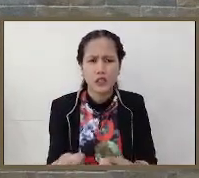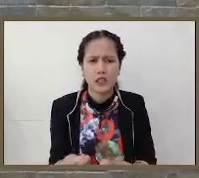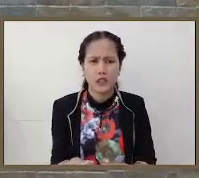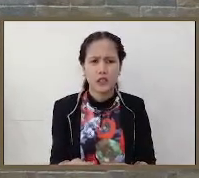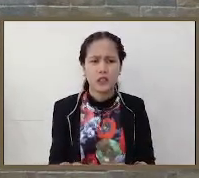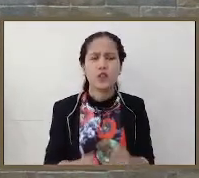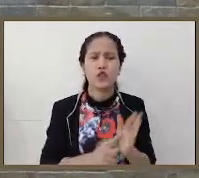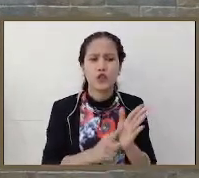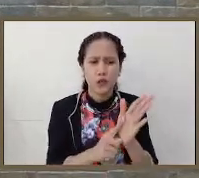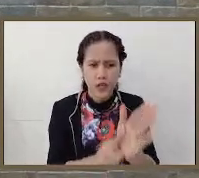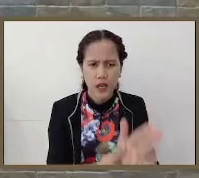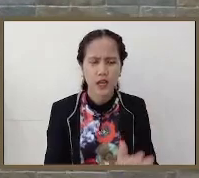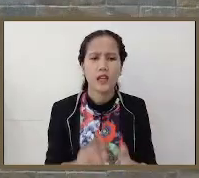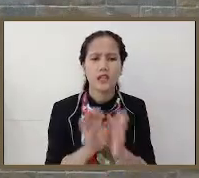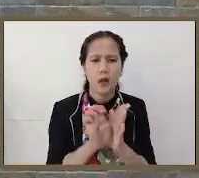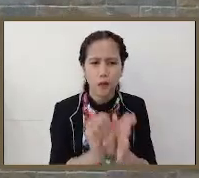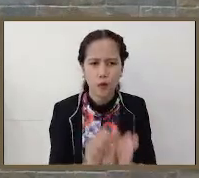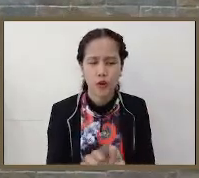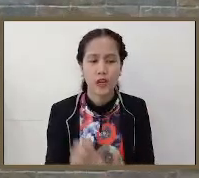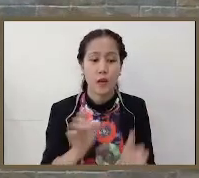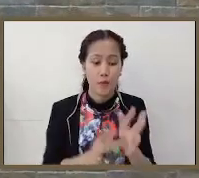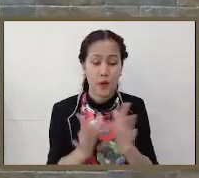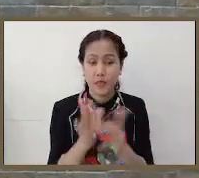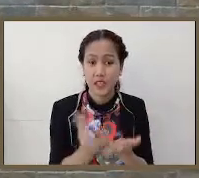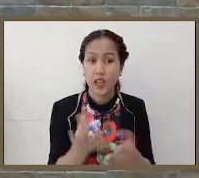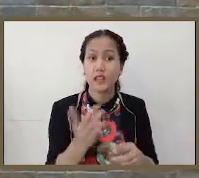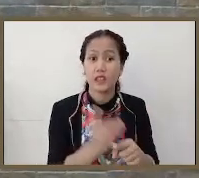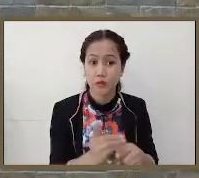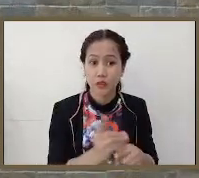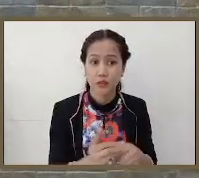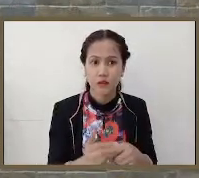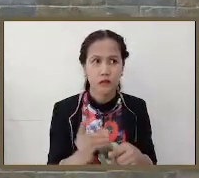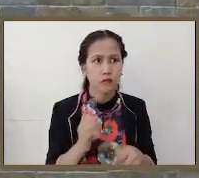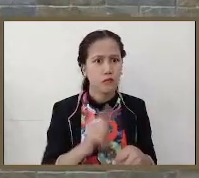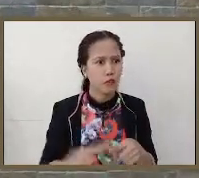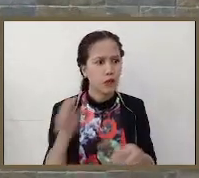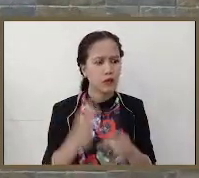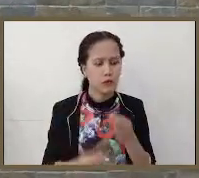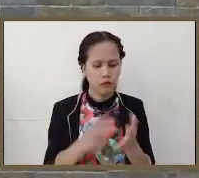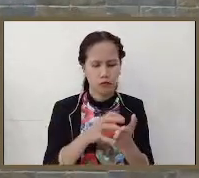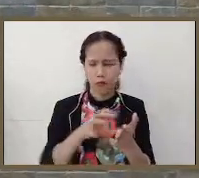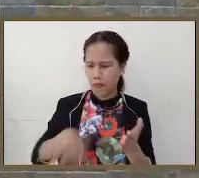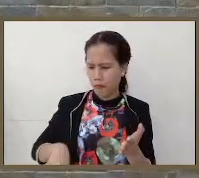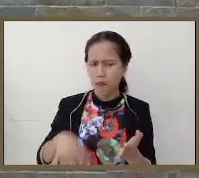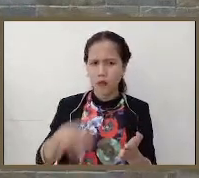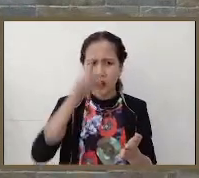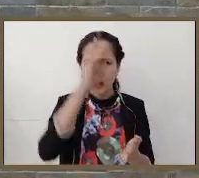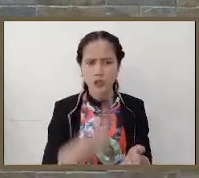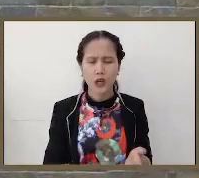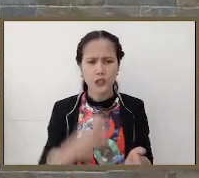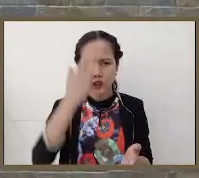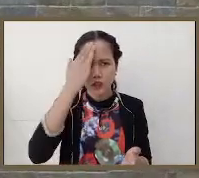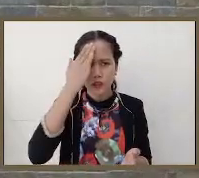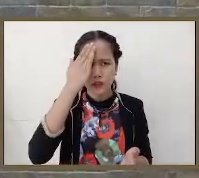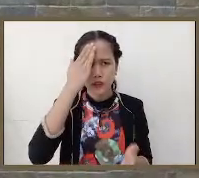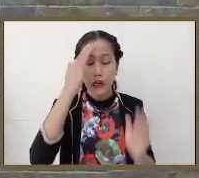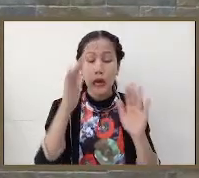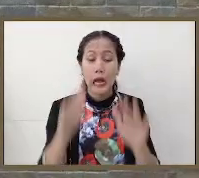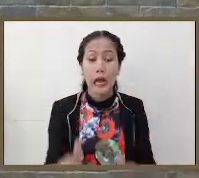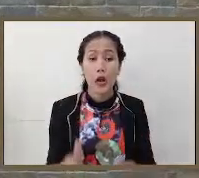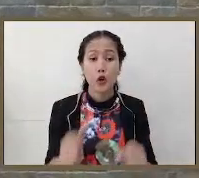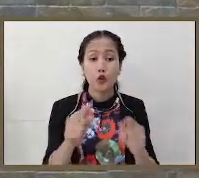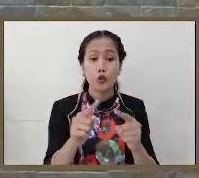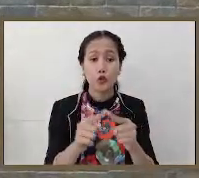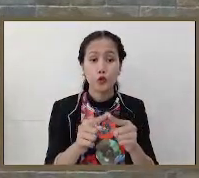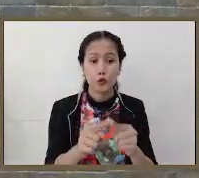If we omitted biblical discipline, we are omitting God's knowledge how to raise our children.